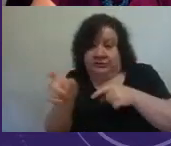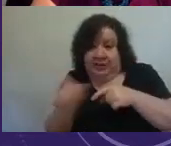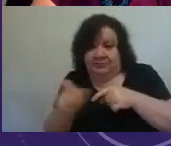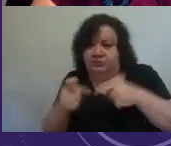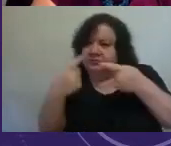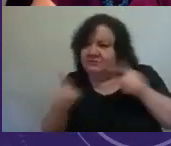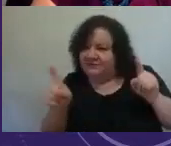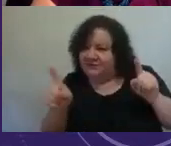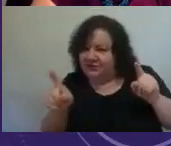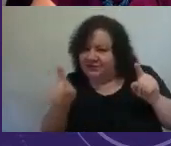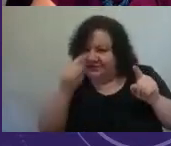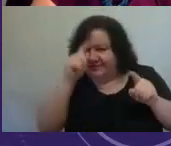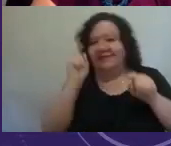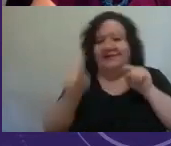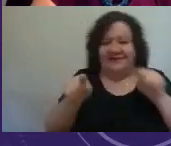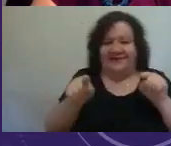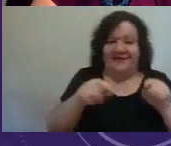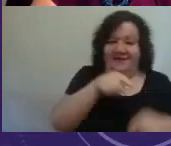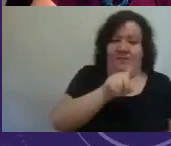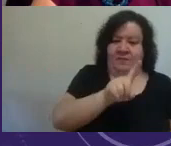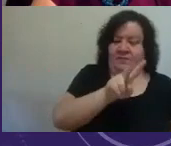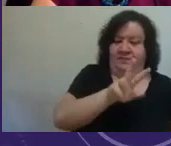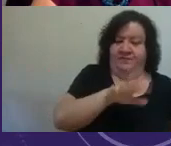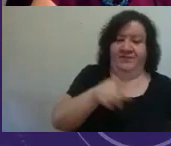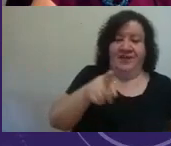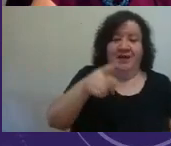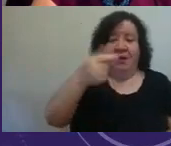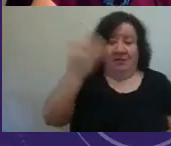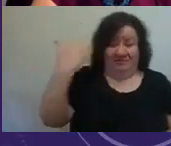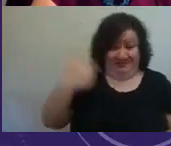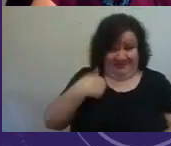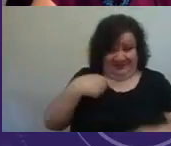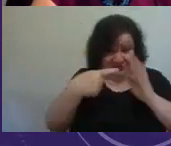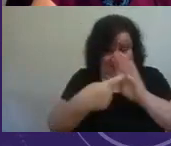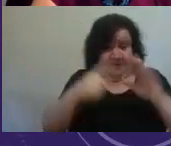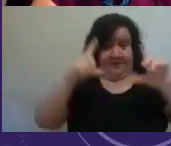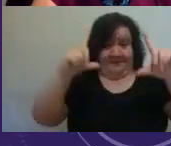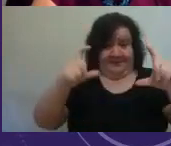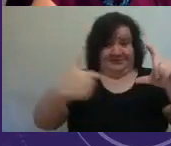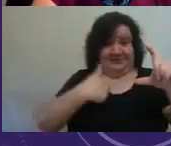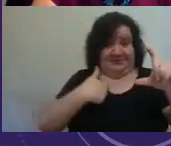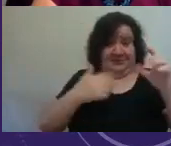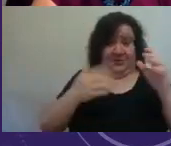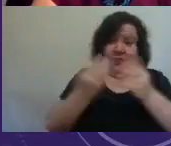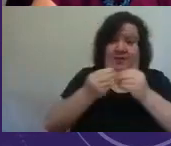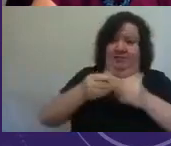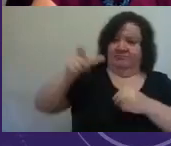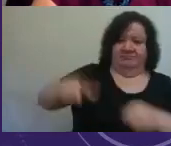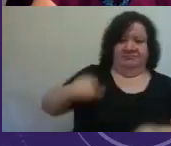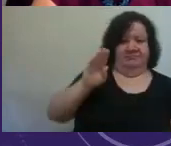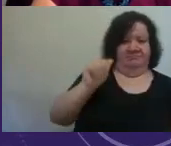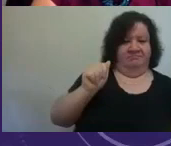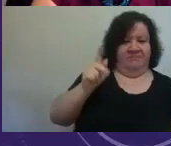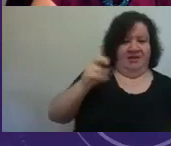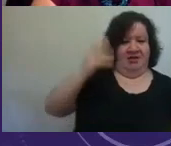as you can see, that included a lot of information. So I would say trying to limit no more than 200 characters